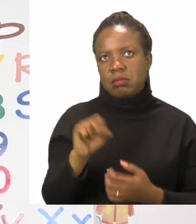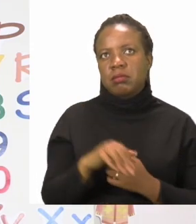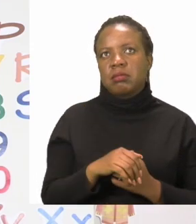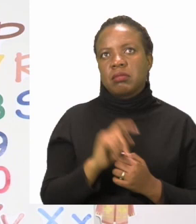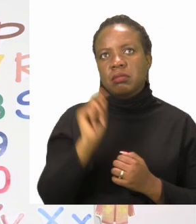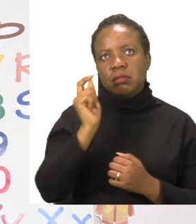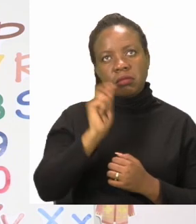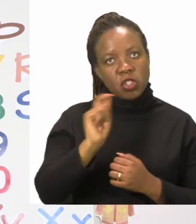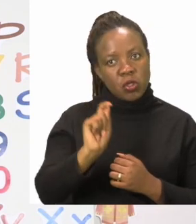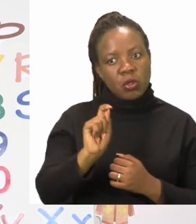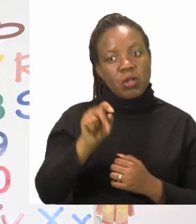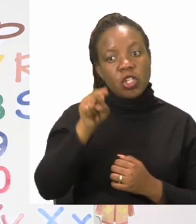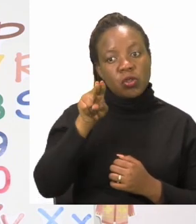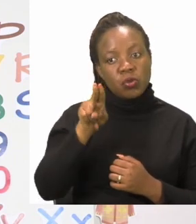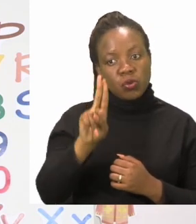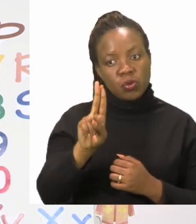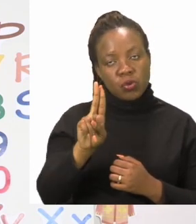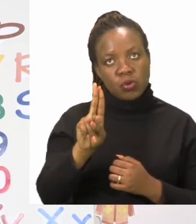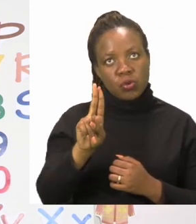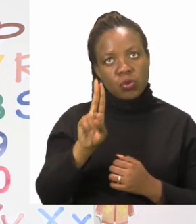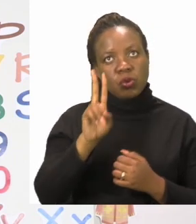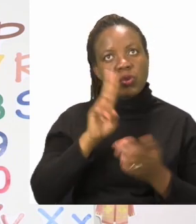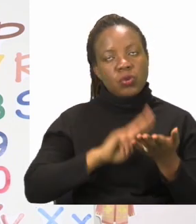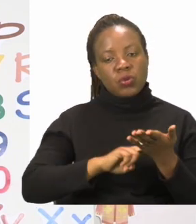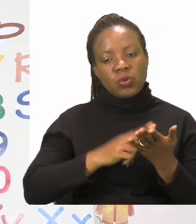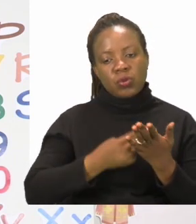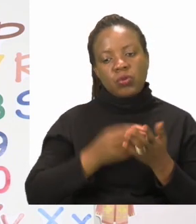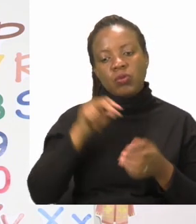is sitting with units.